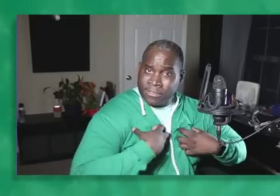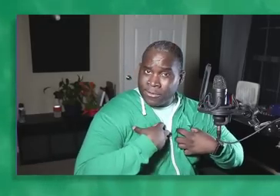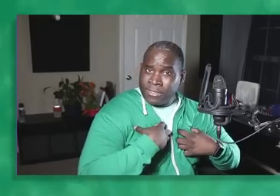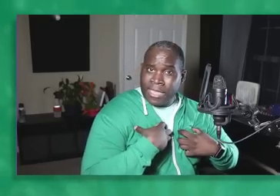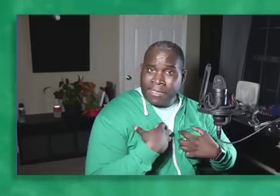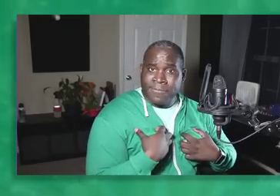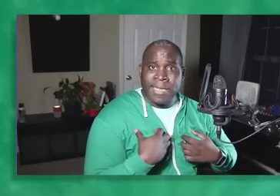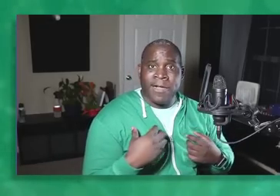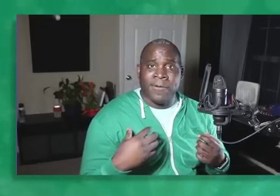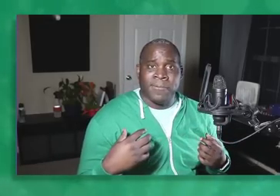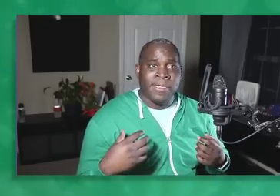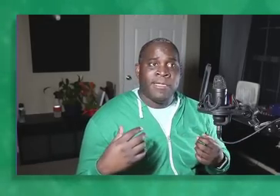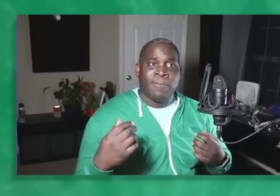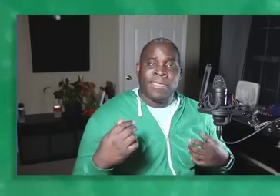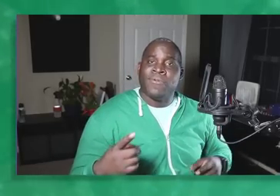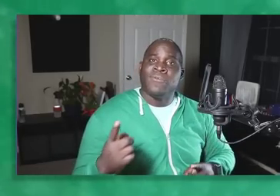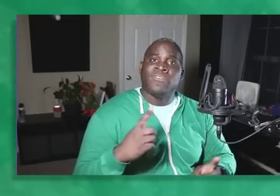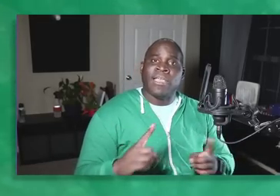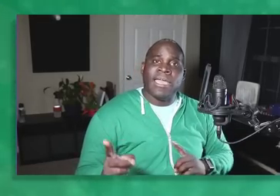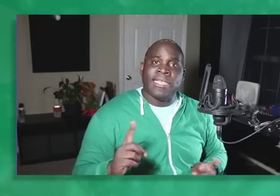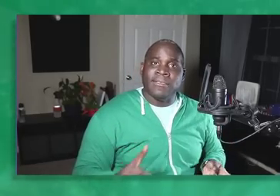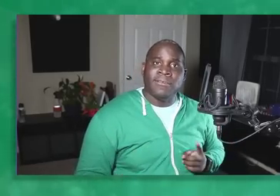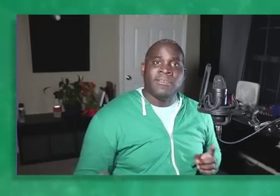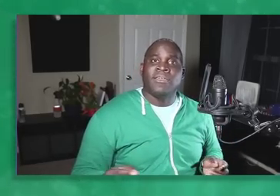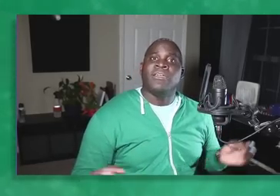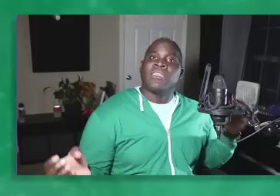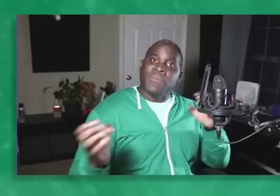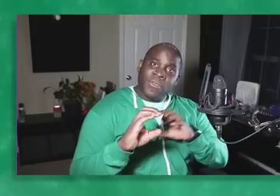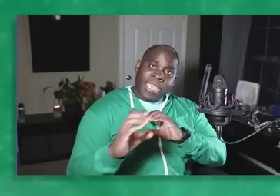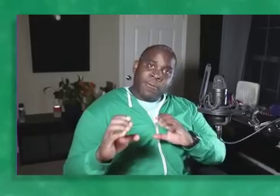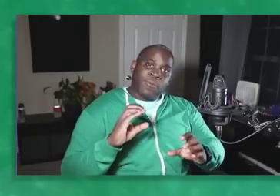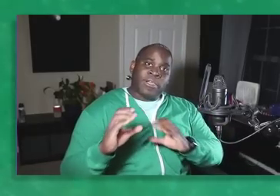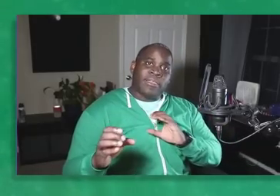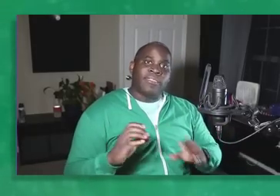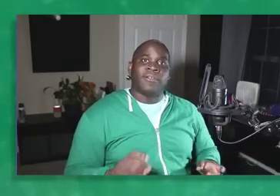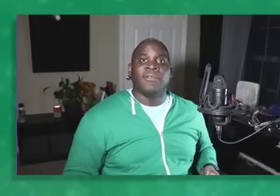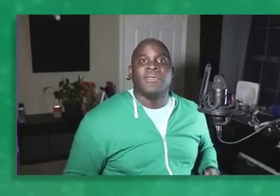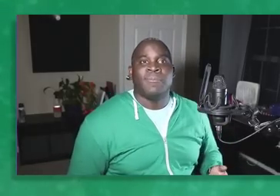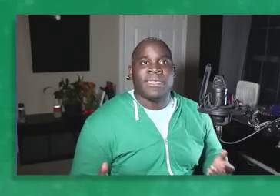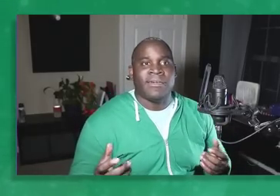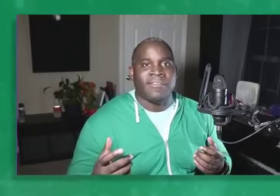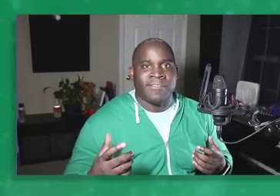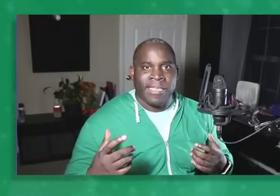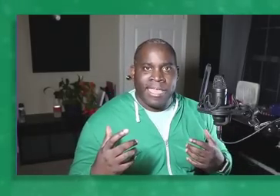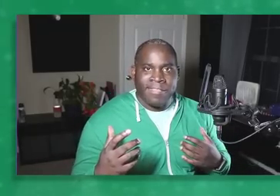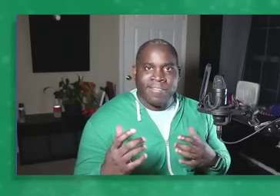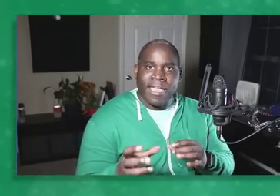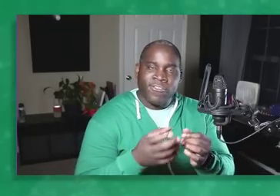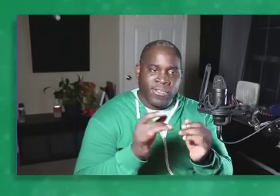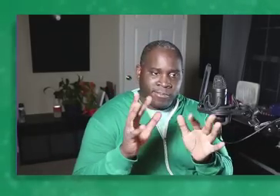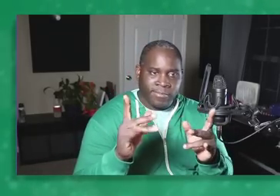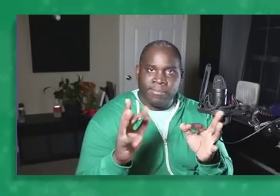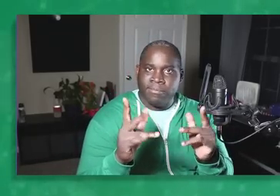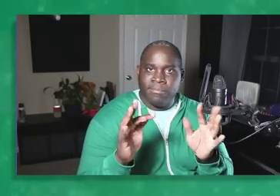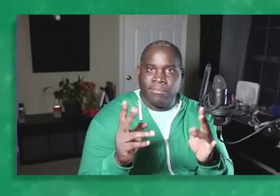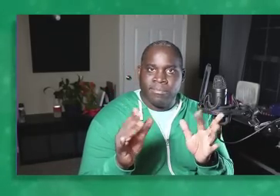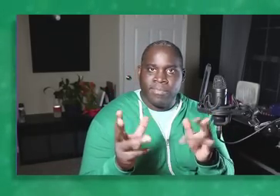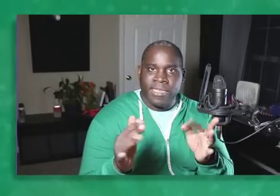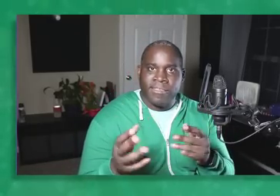And we can learn a lot from how people who sign communicate with one another, because it's not